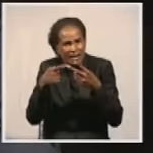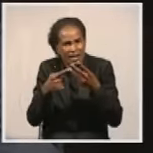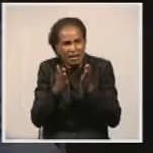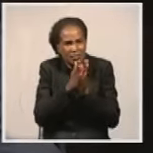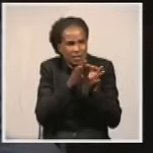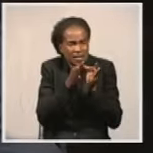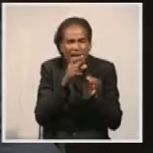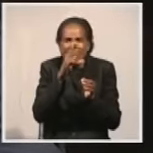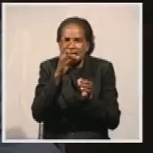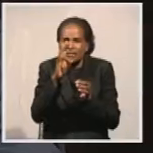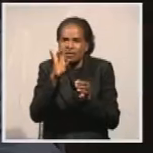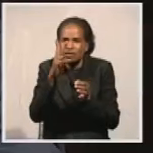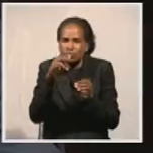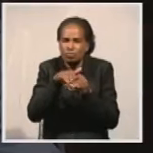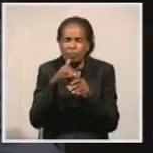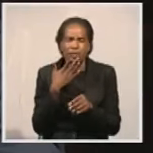72?